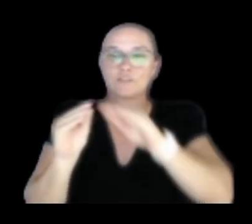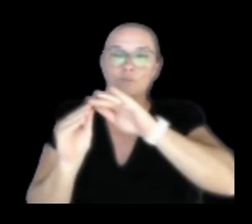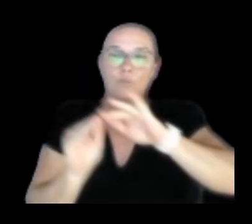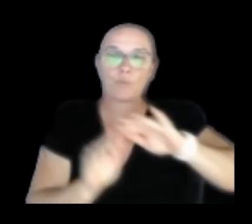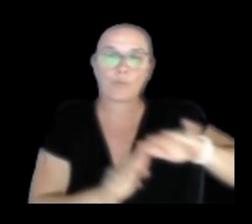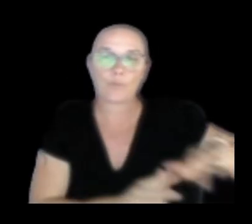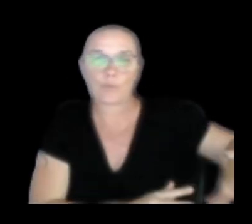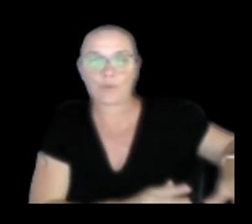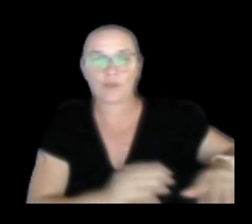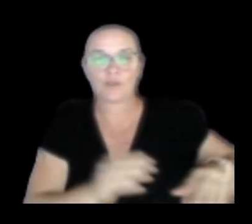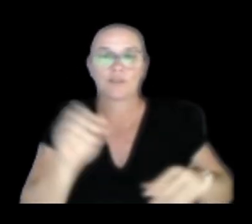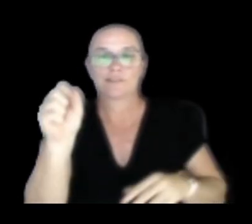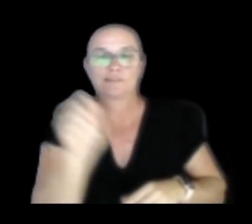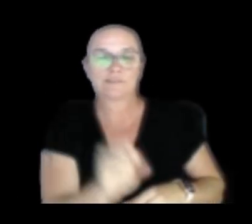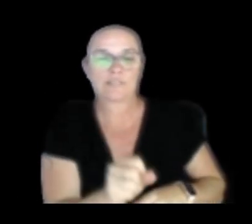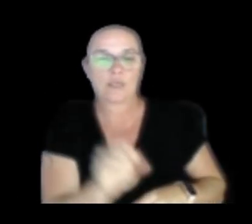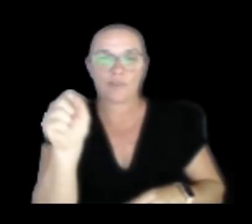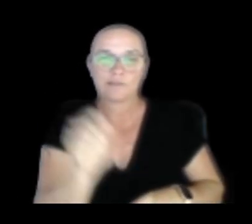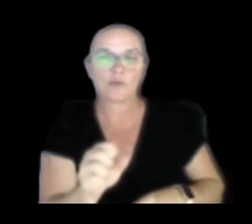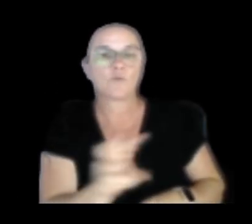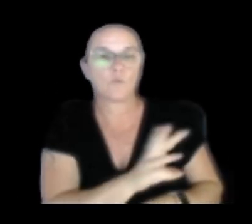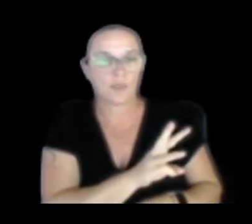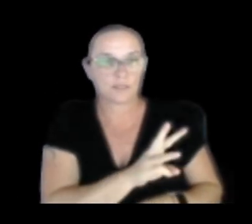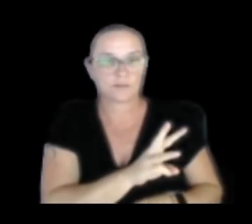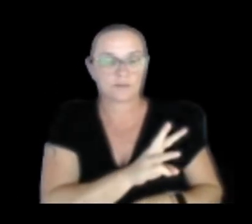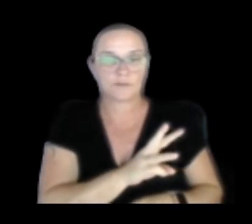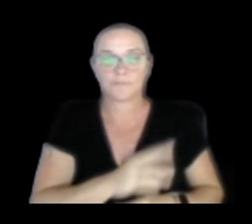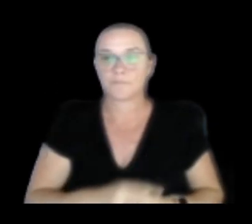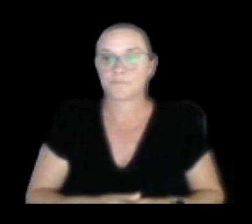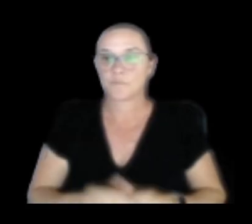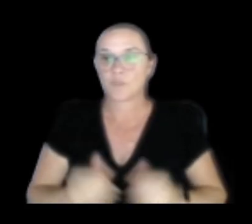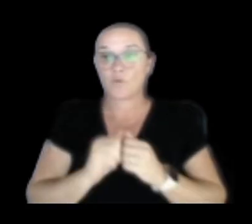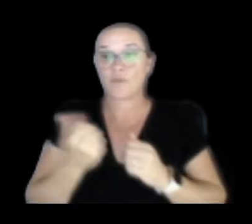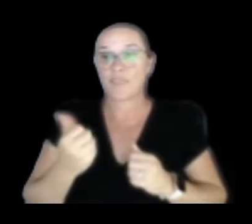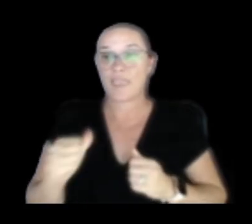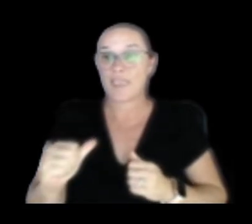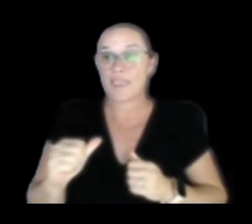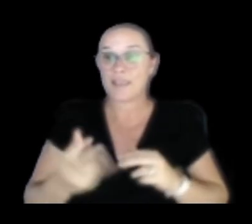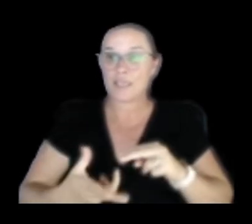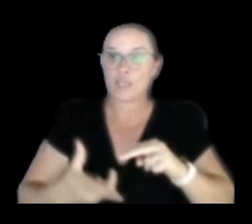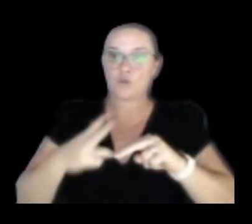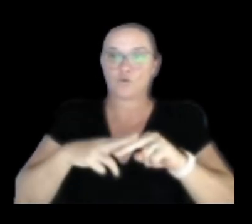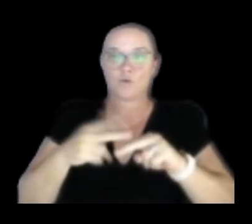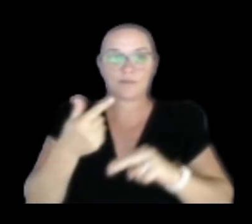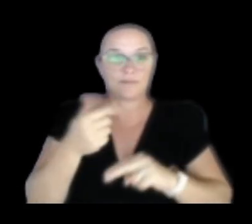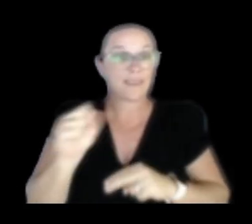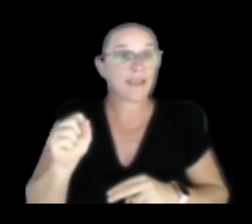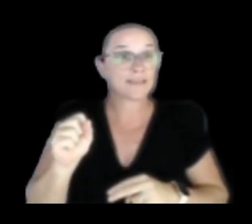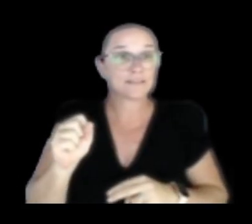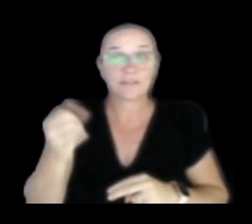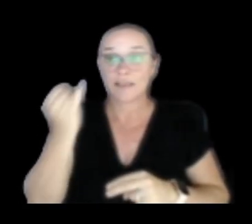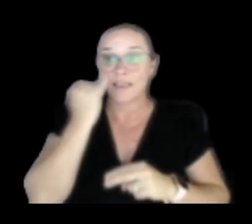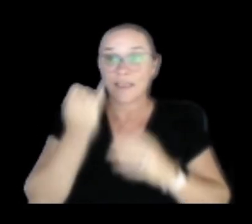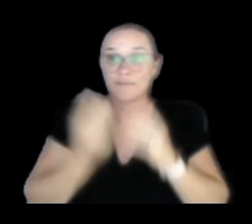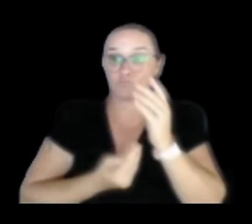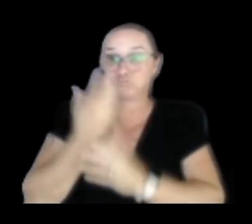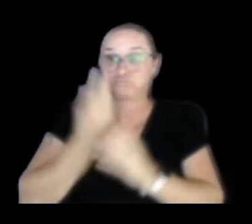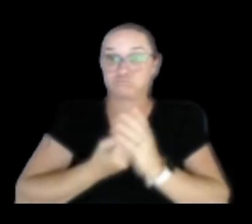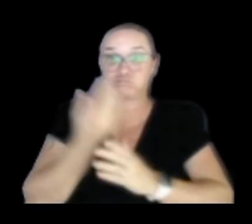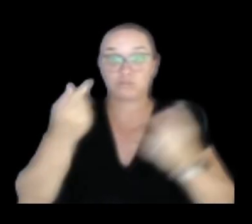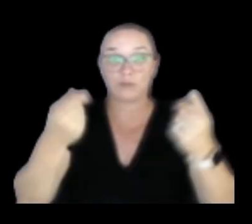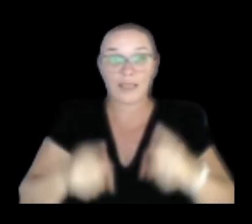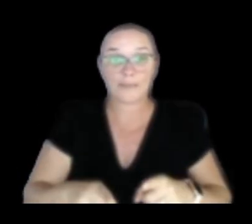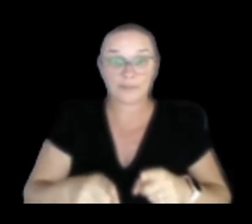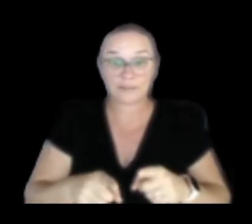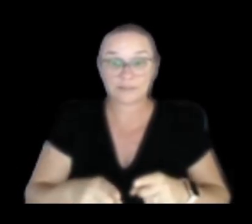to the southwest. And with any increase in gas output, as we would expect at the beginning of an eruption,